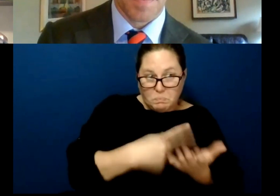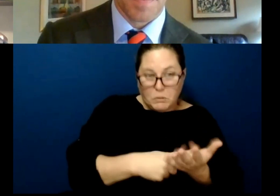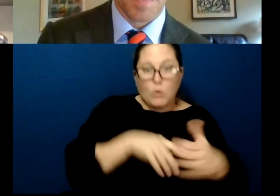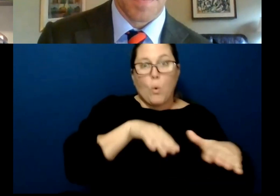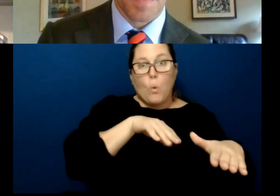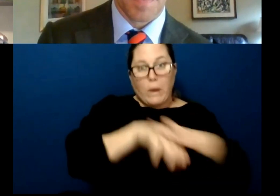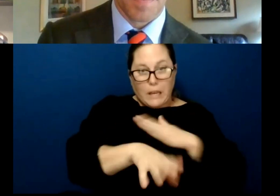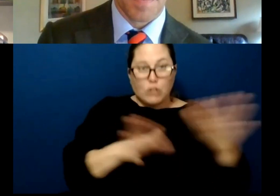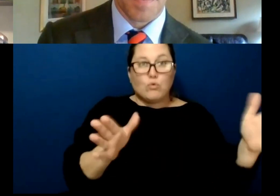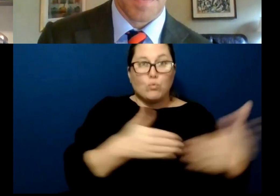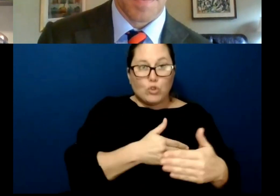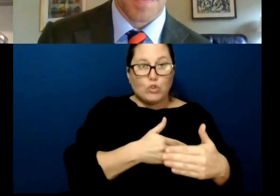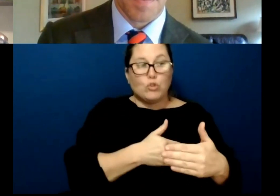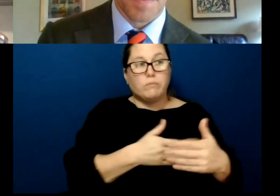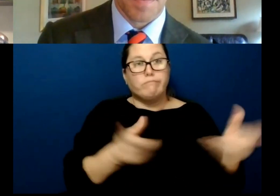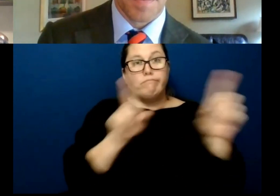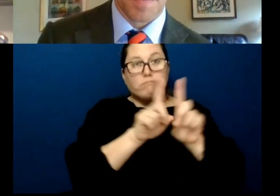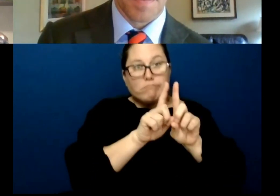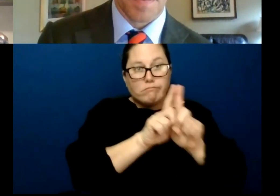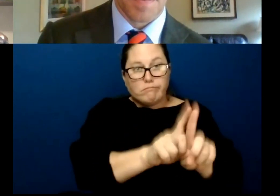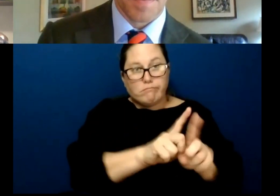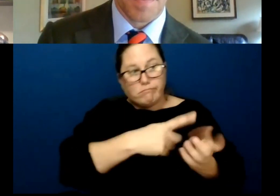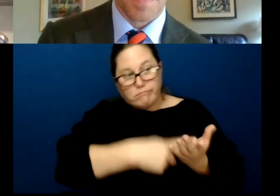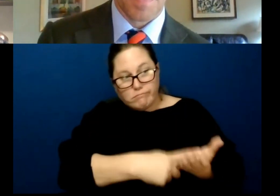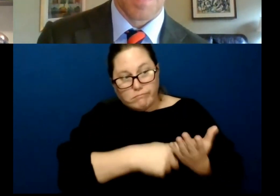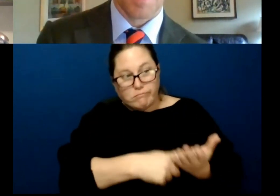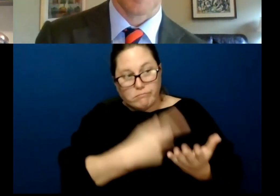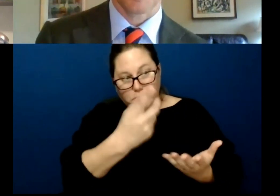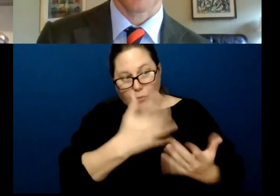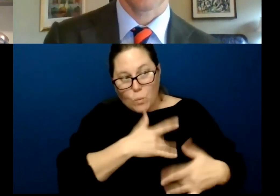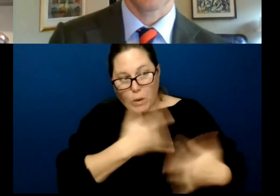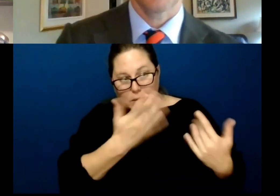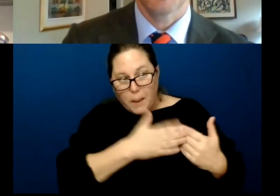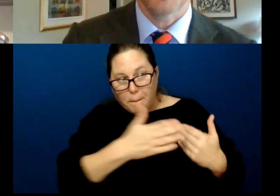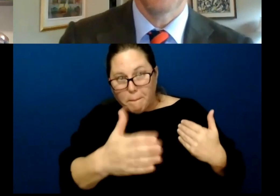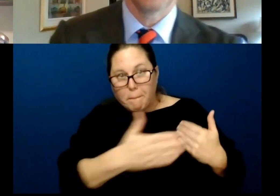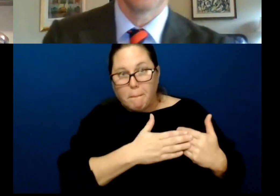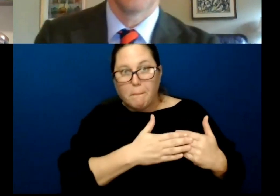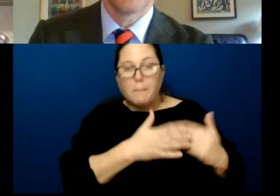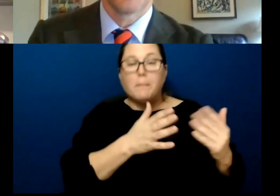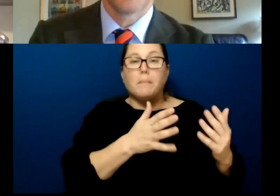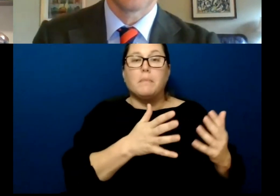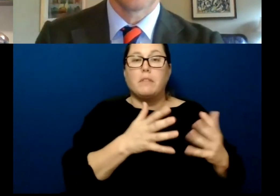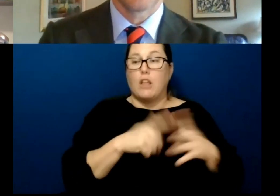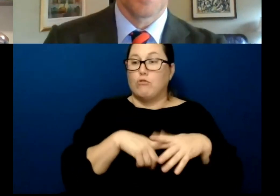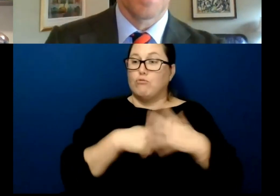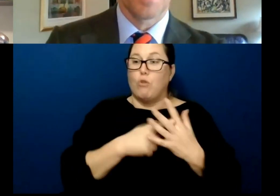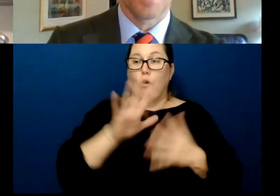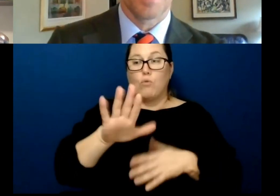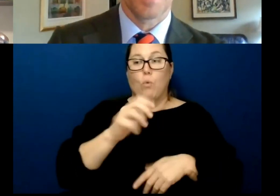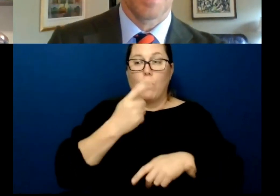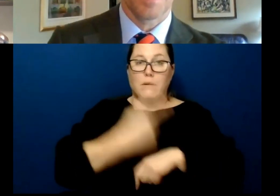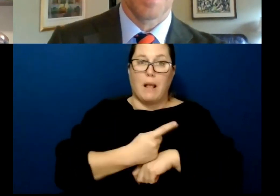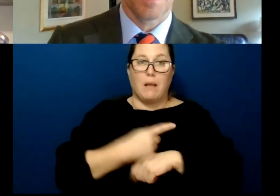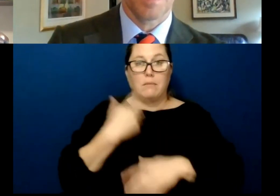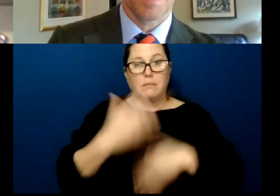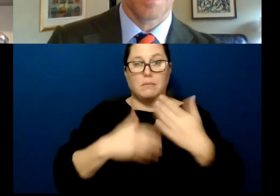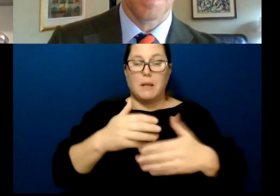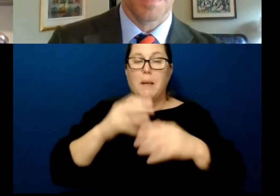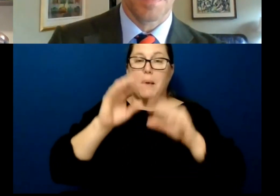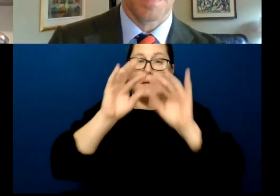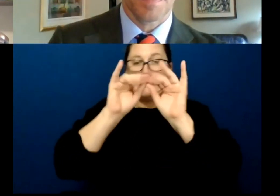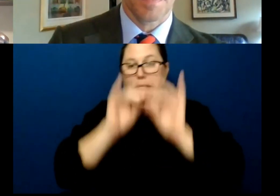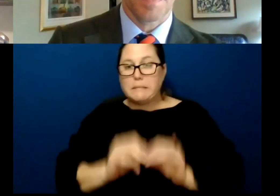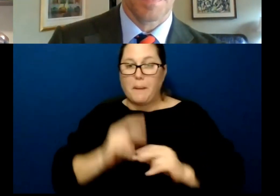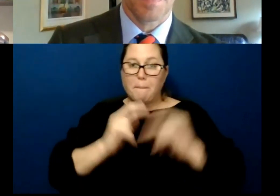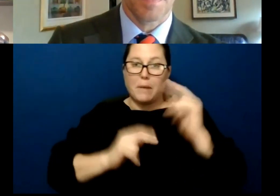with them, discuss their plan of care and what's going on with them, and then start your day. And it's basically building tasks lists